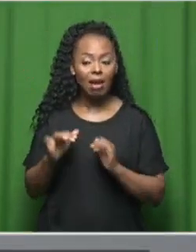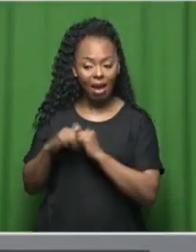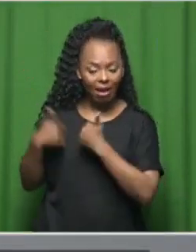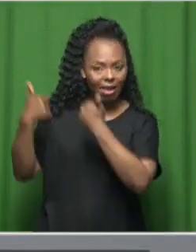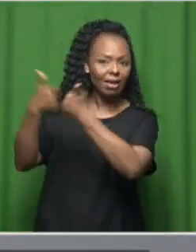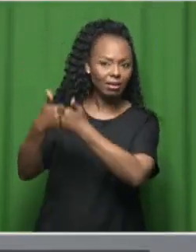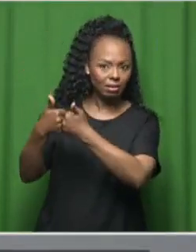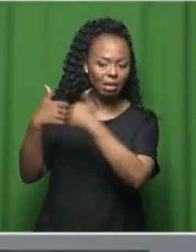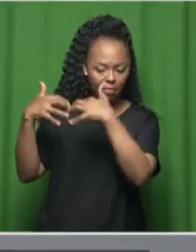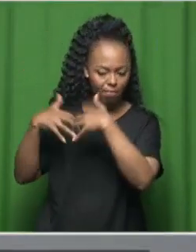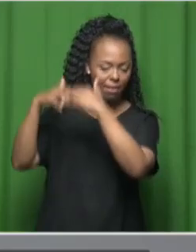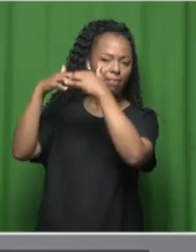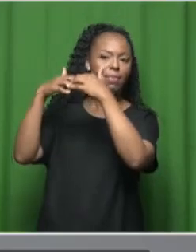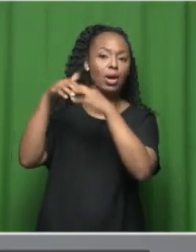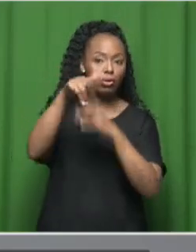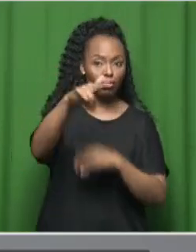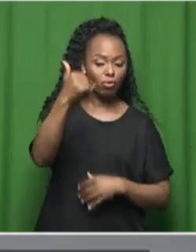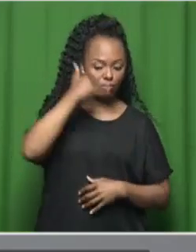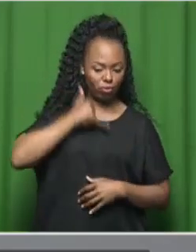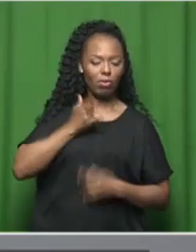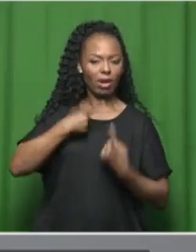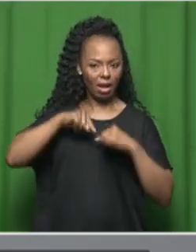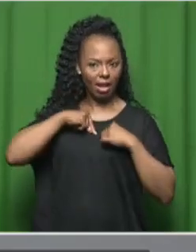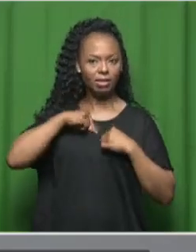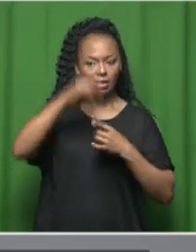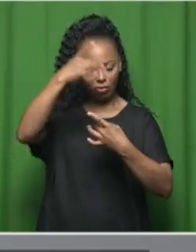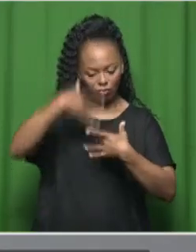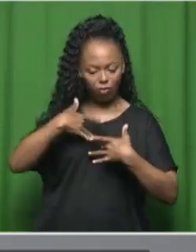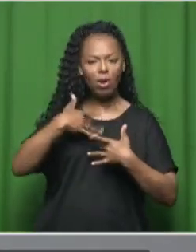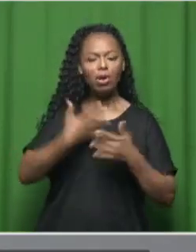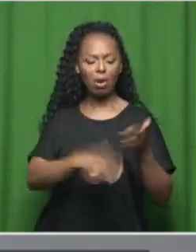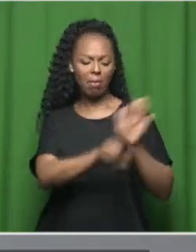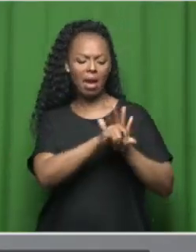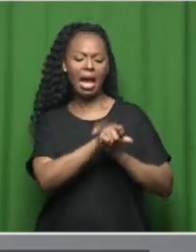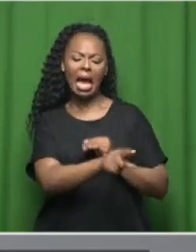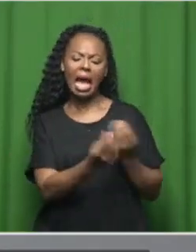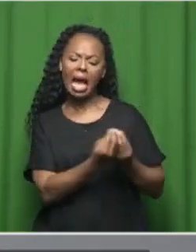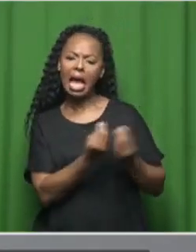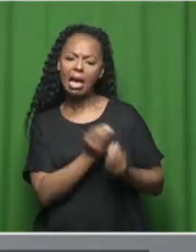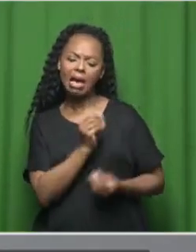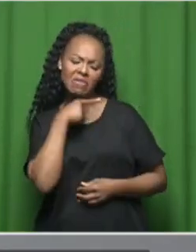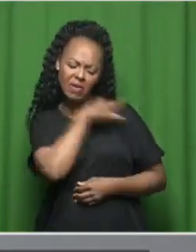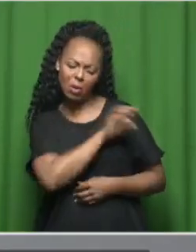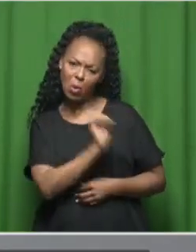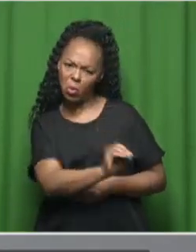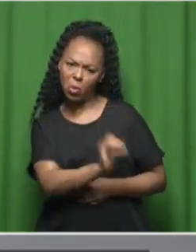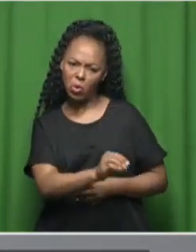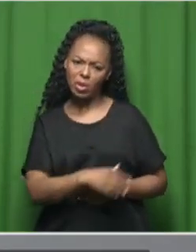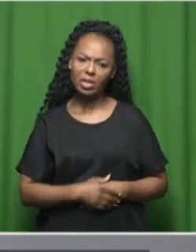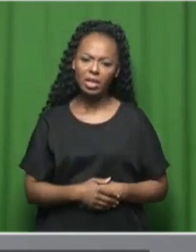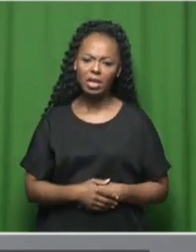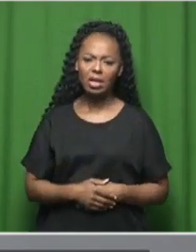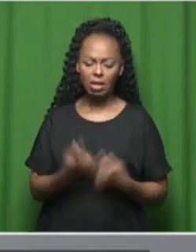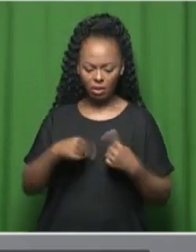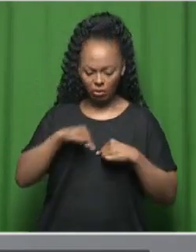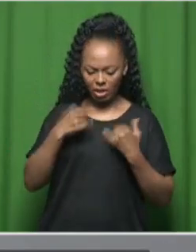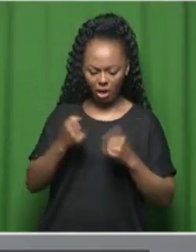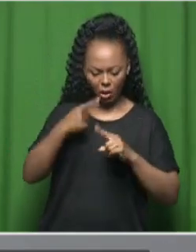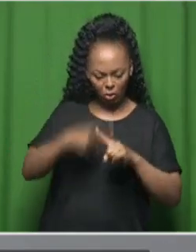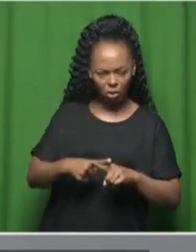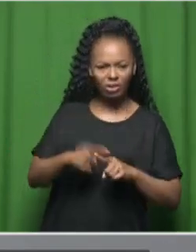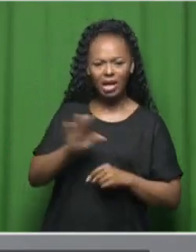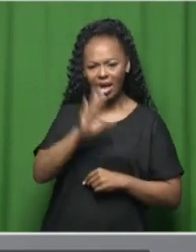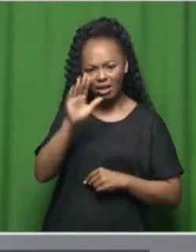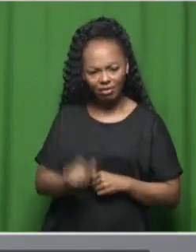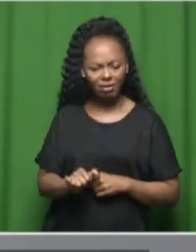call us and tell us that you've spotted Africa, your time is now. House of Fabrosens, Makosa Africa, Yes.